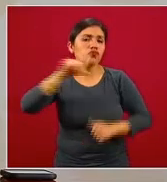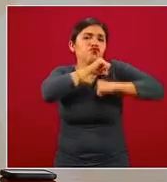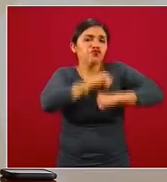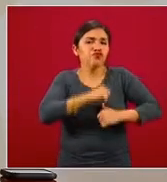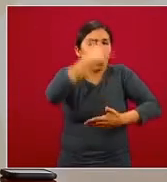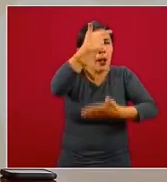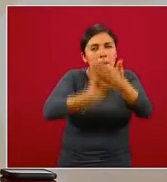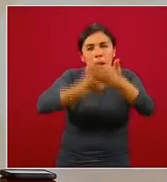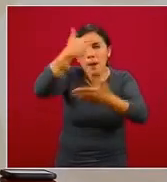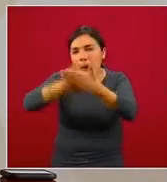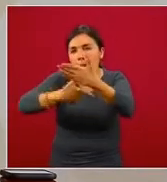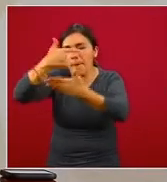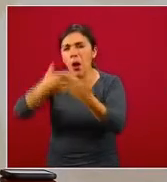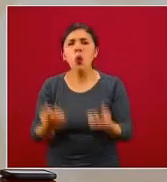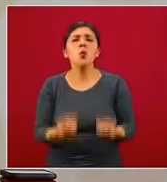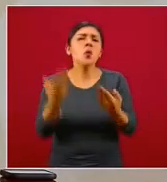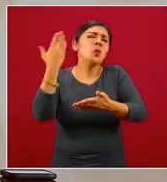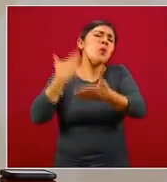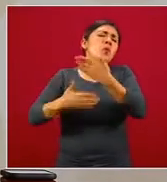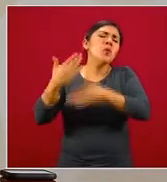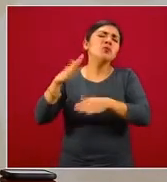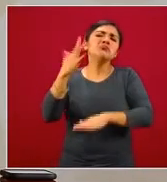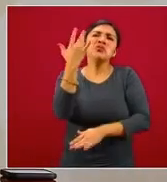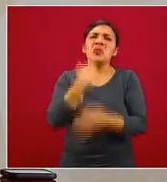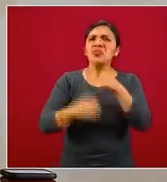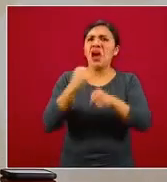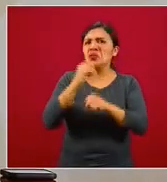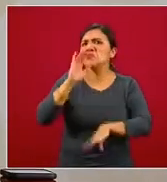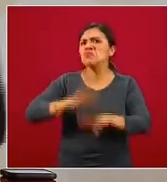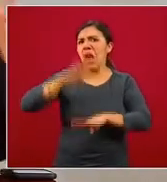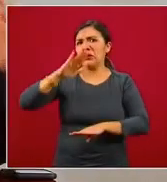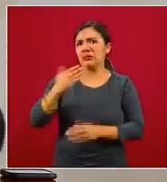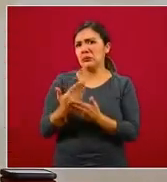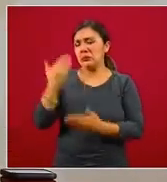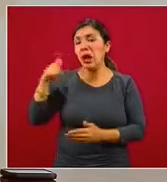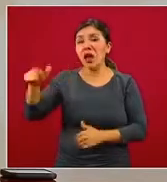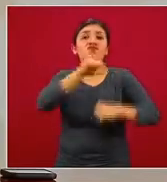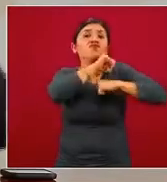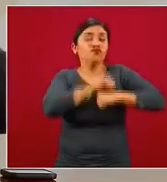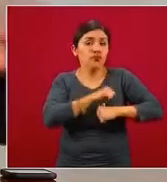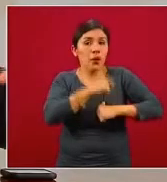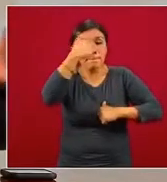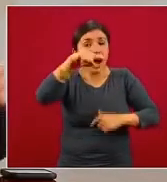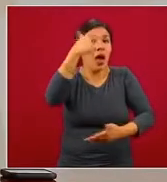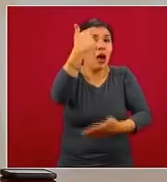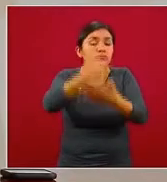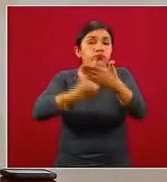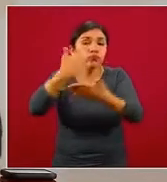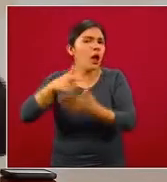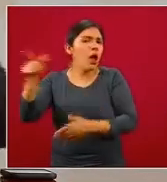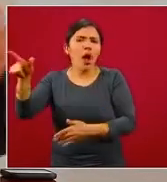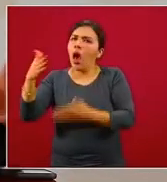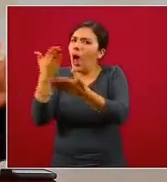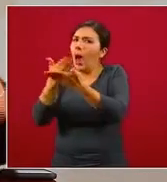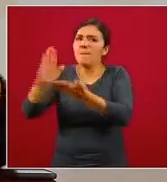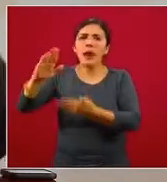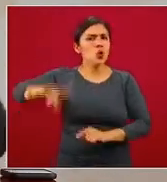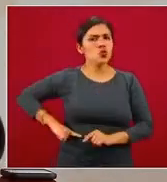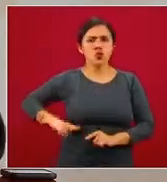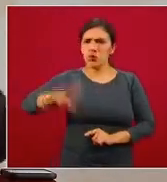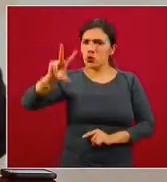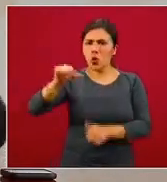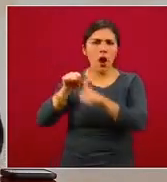We have an institution, which is the National Institute for Geography and Statistics, and is